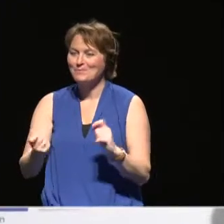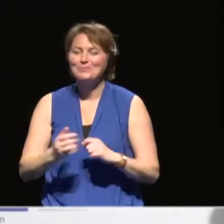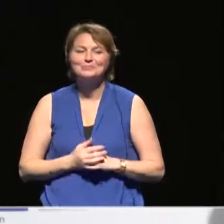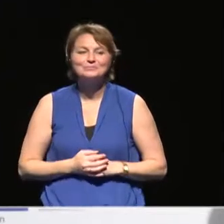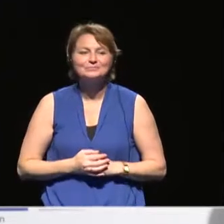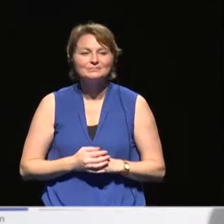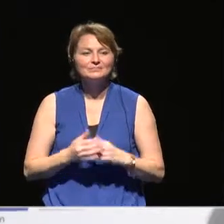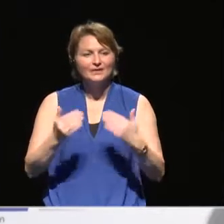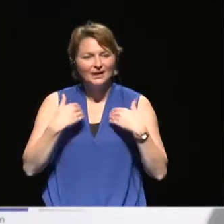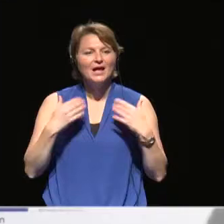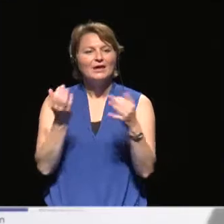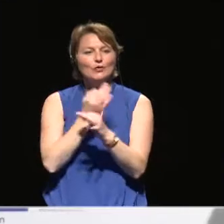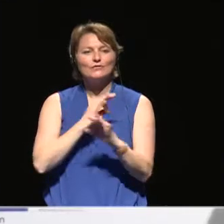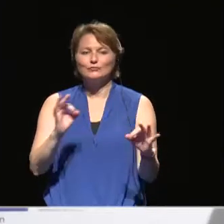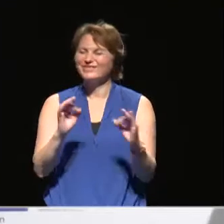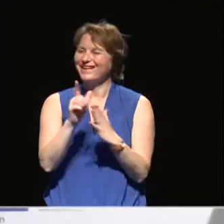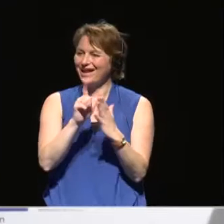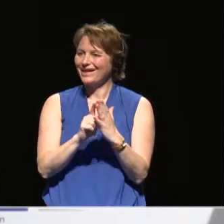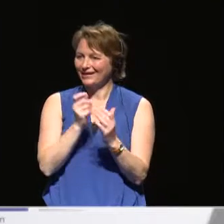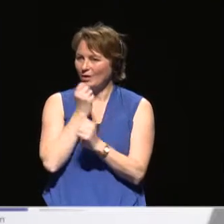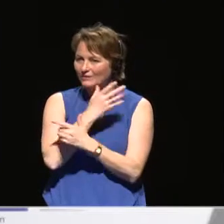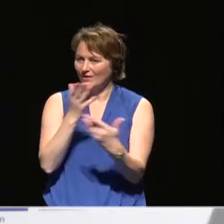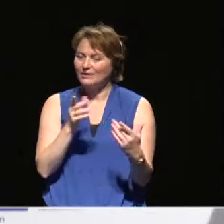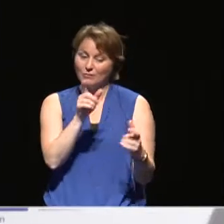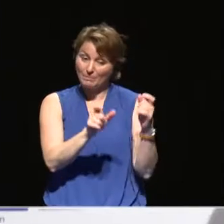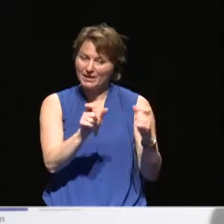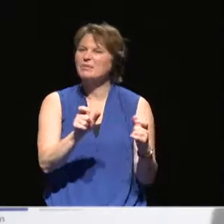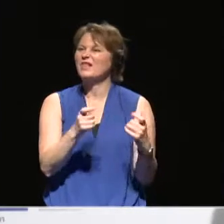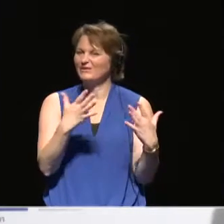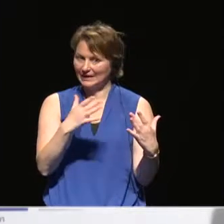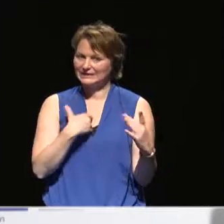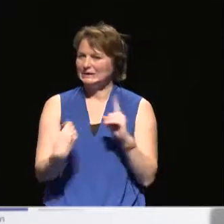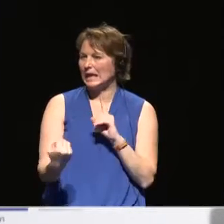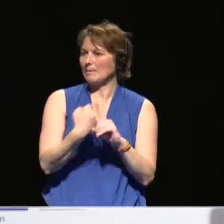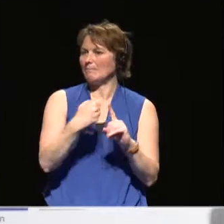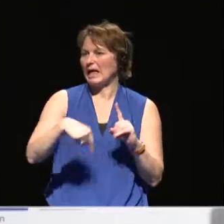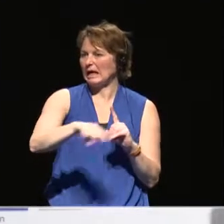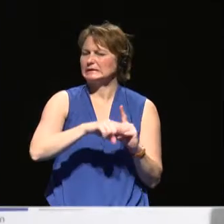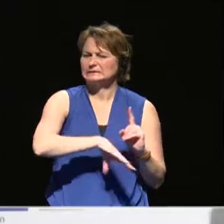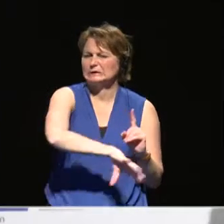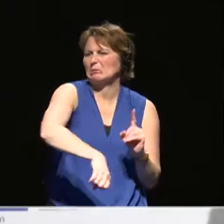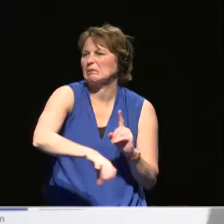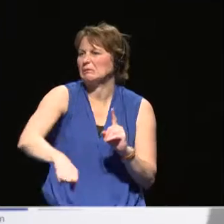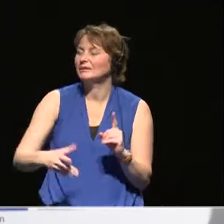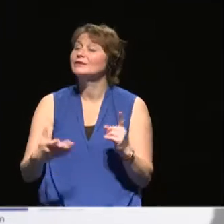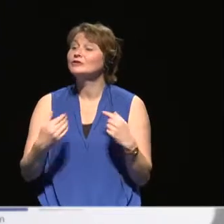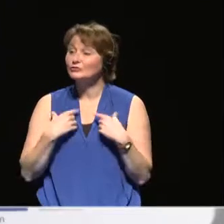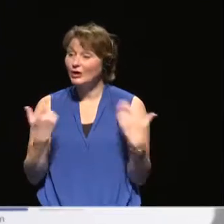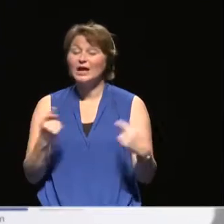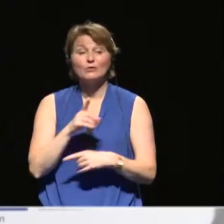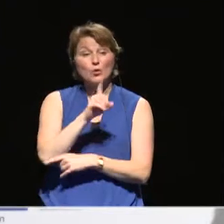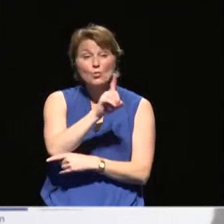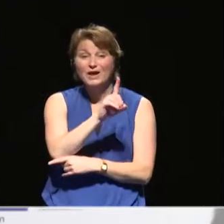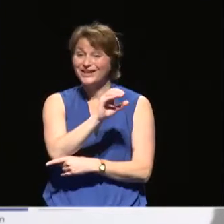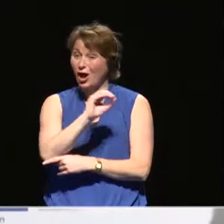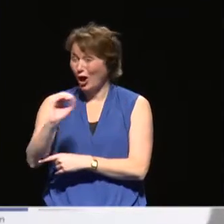operate a free legal advice center for victims and witnesses of corruption. As a result of our work, we have helped hundreds of migrant workers that come to